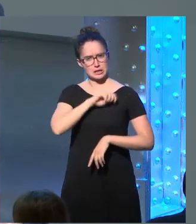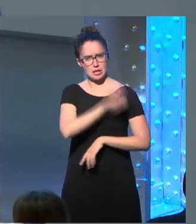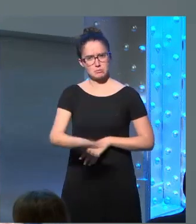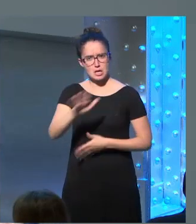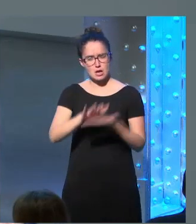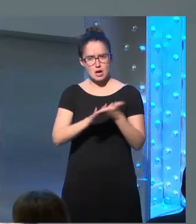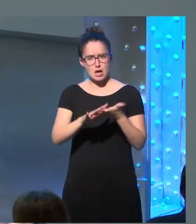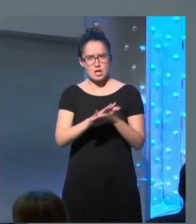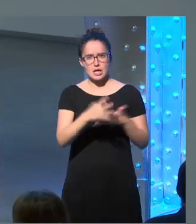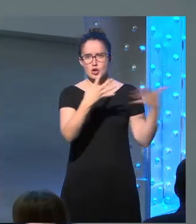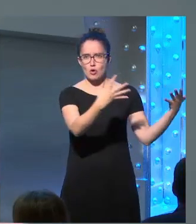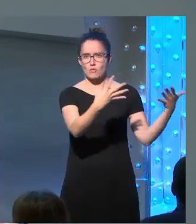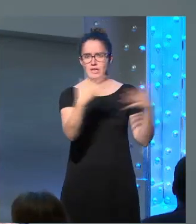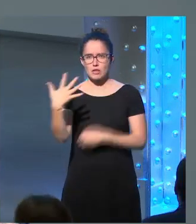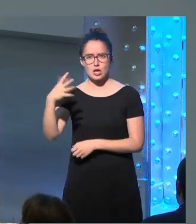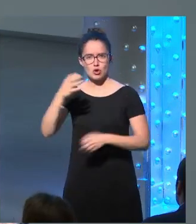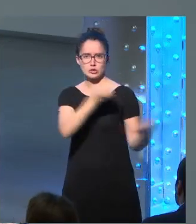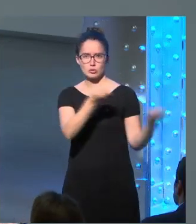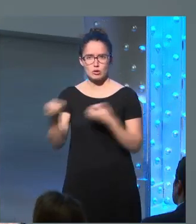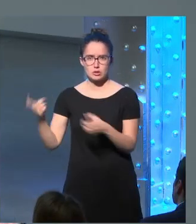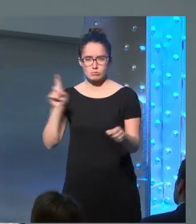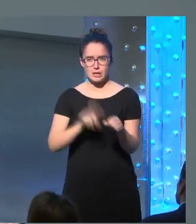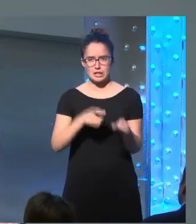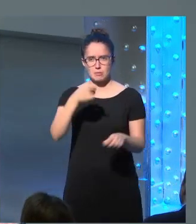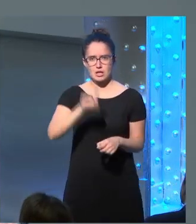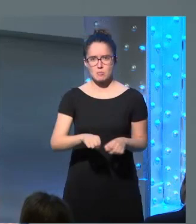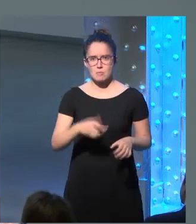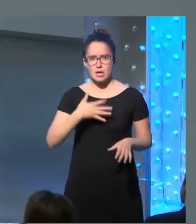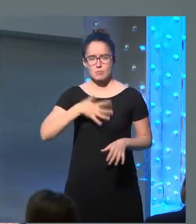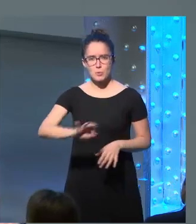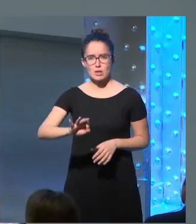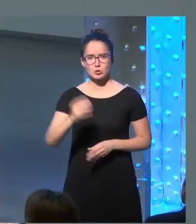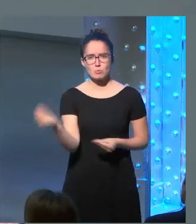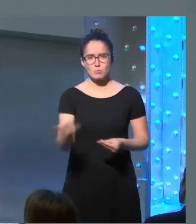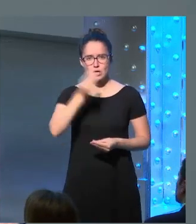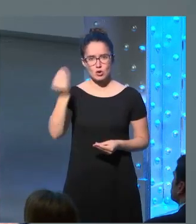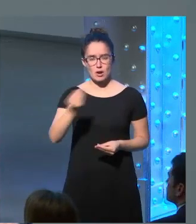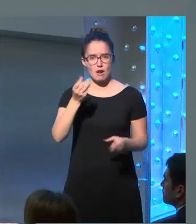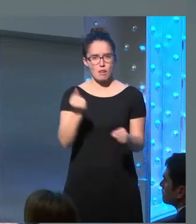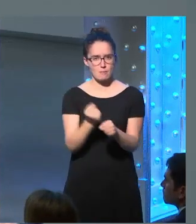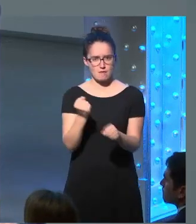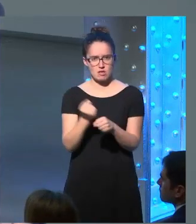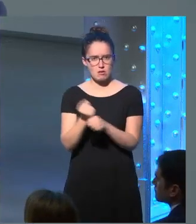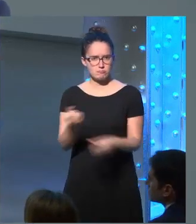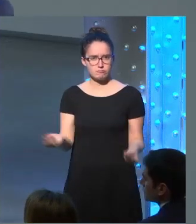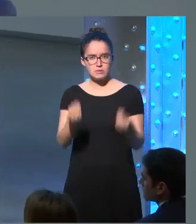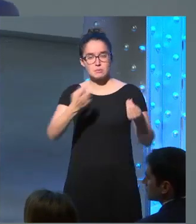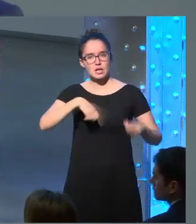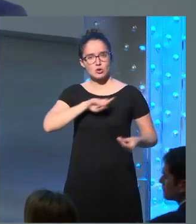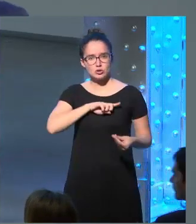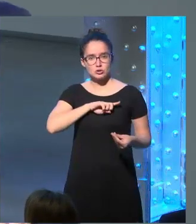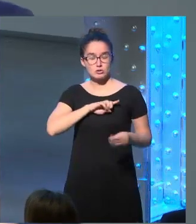main multinationals all over the country, and also many other institutions. They have helped us